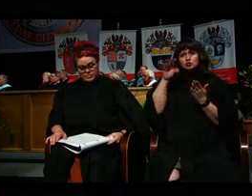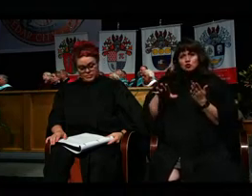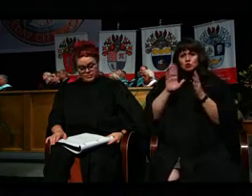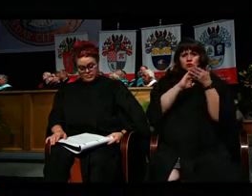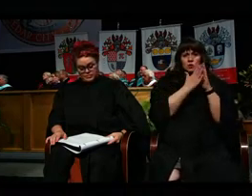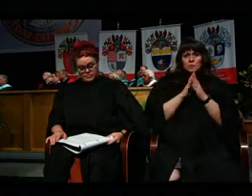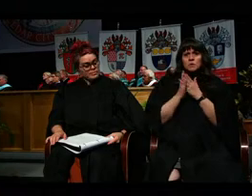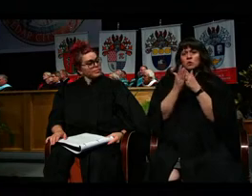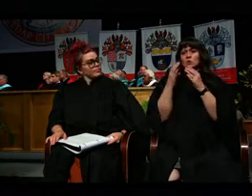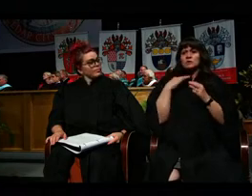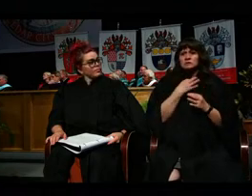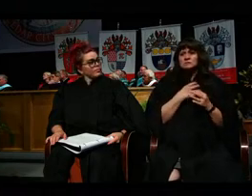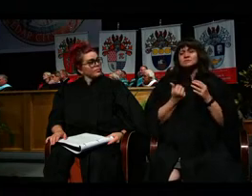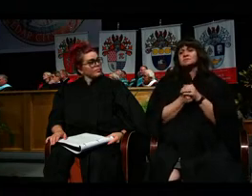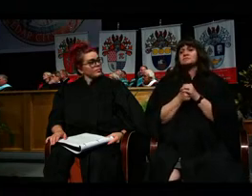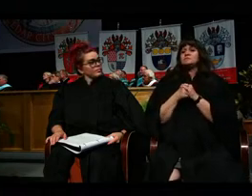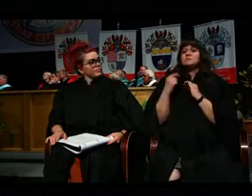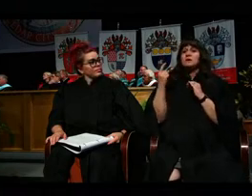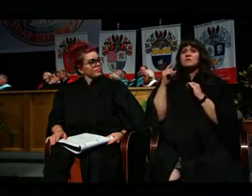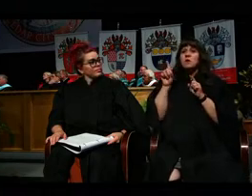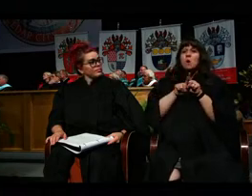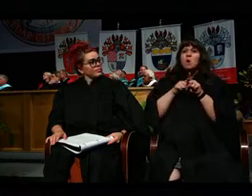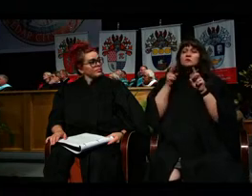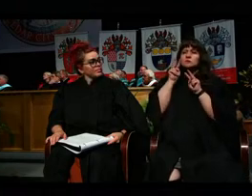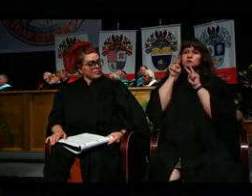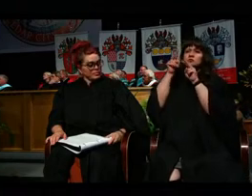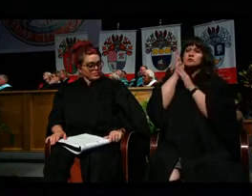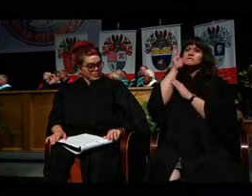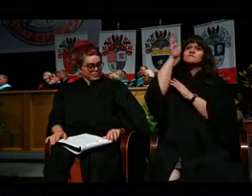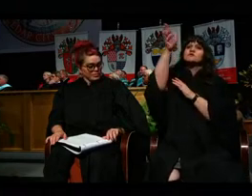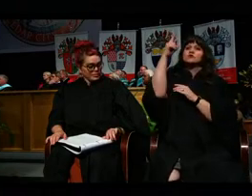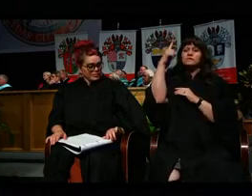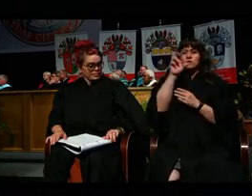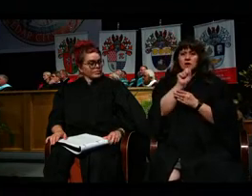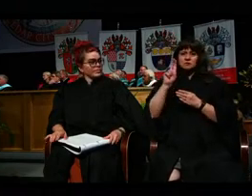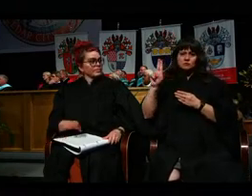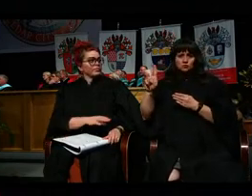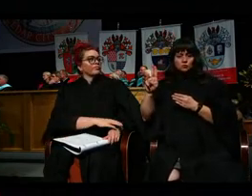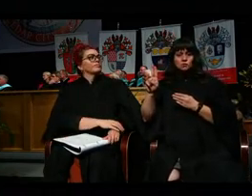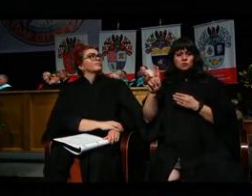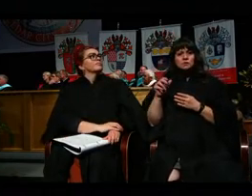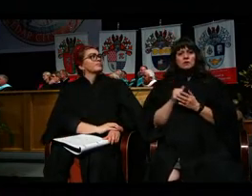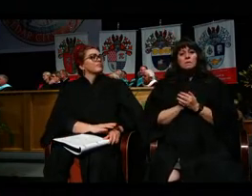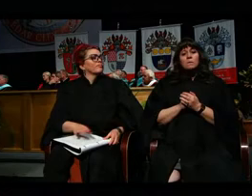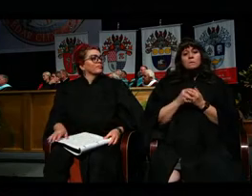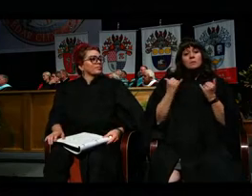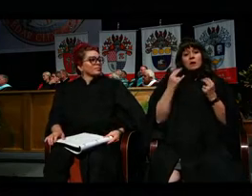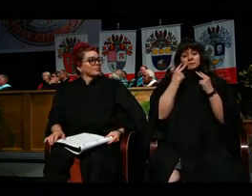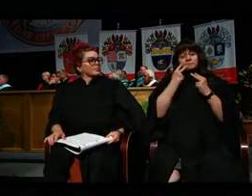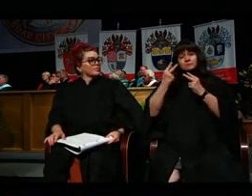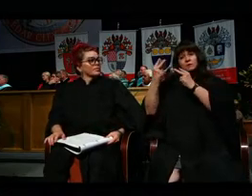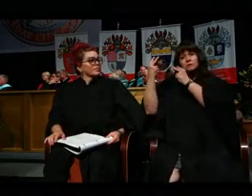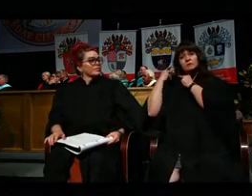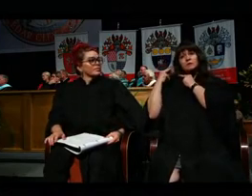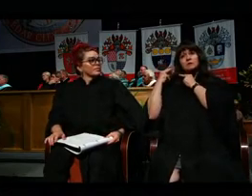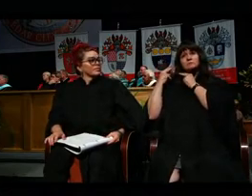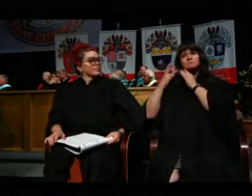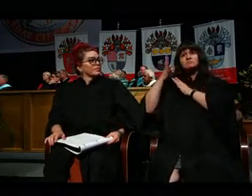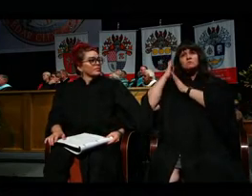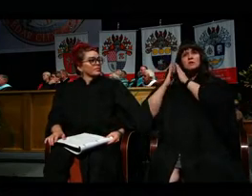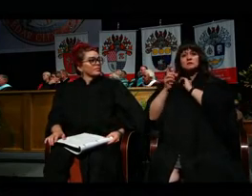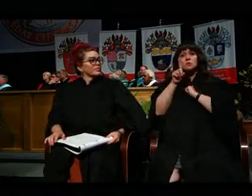envision a bold and boundless future for Southern Utah University. As we reflect upon the past